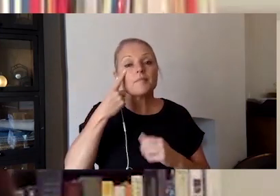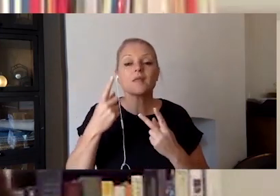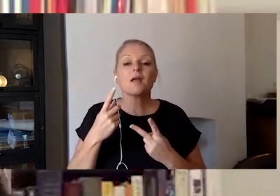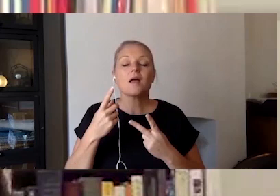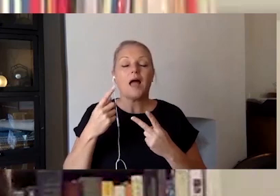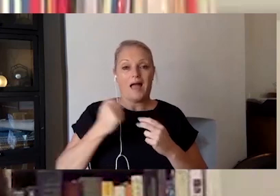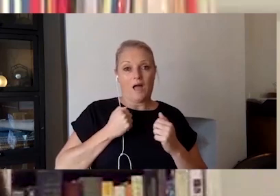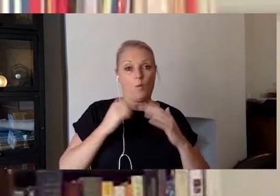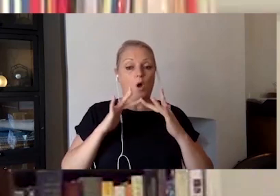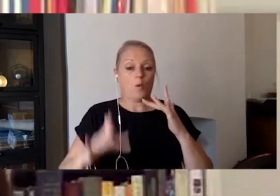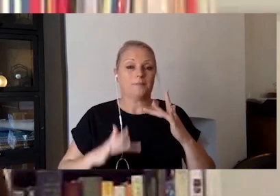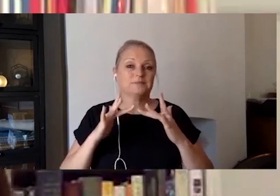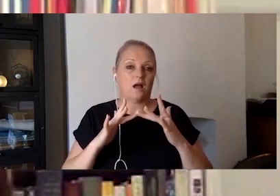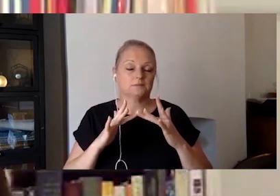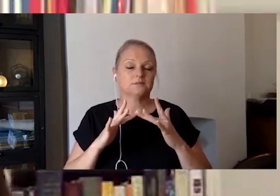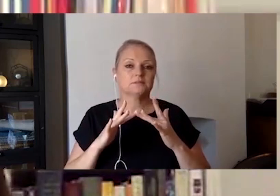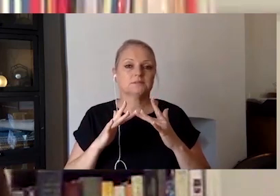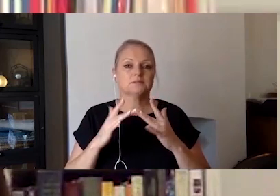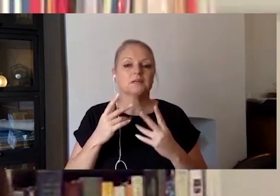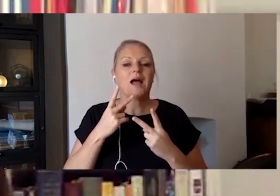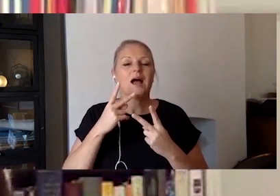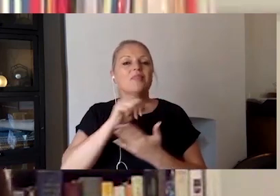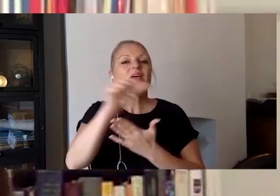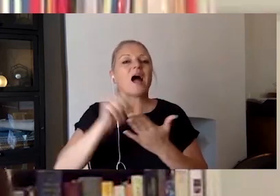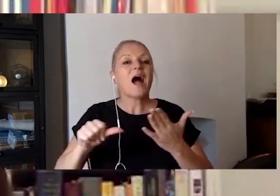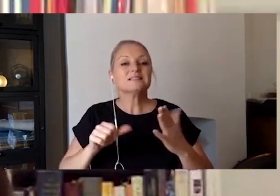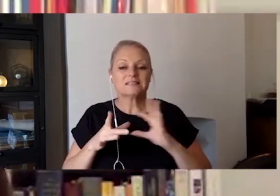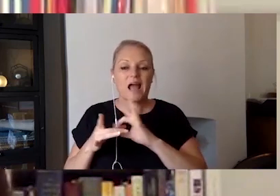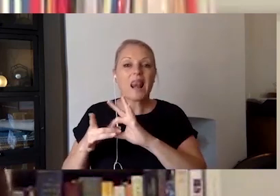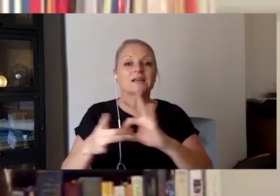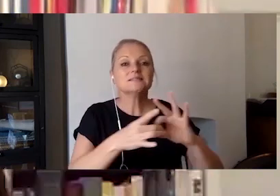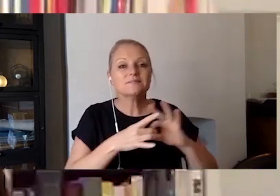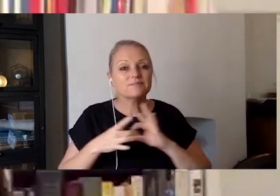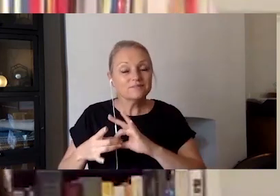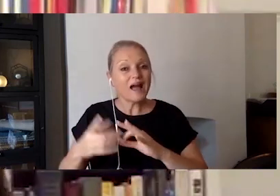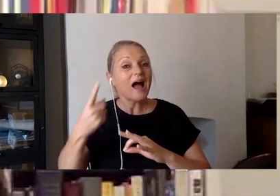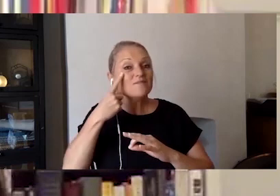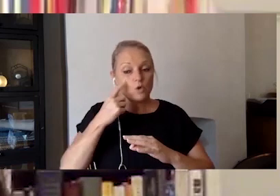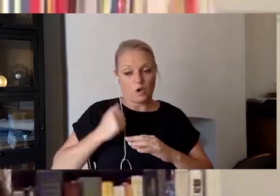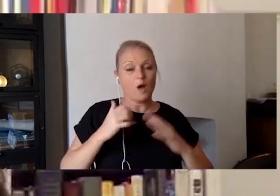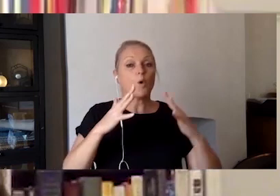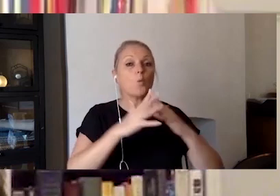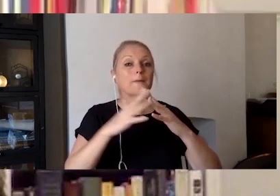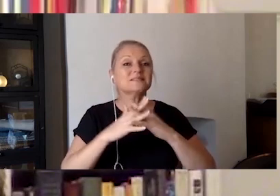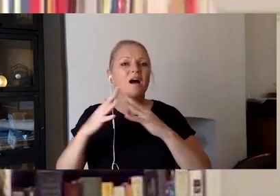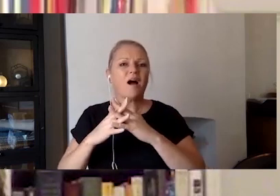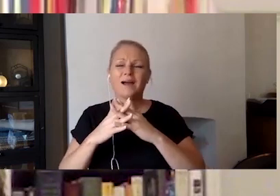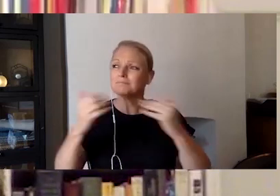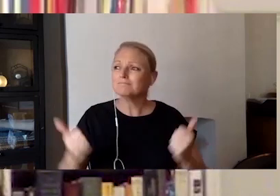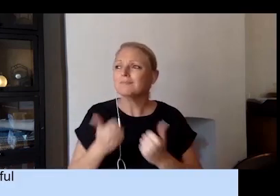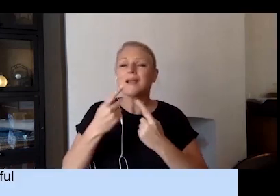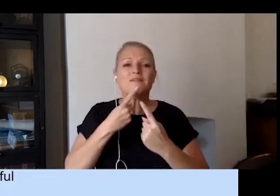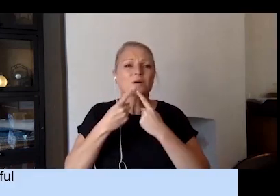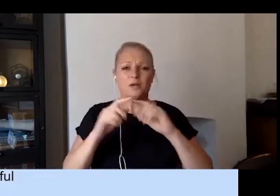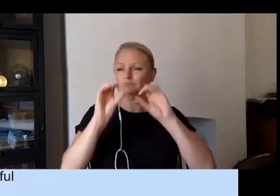artswellbeingcollective.com.au for practical mental health and wellbeing resources designed for folks within the performing arts, informed by folks